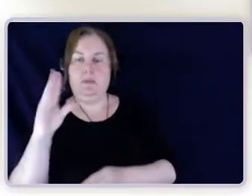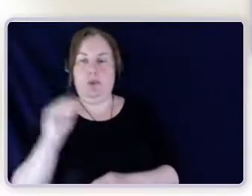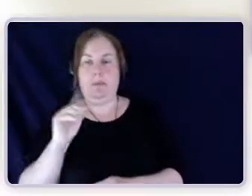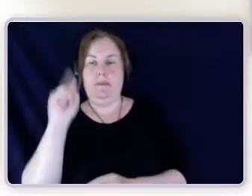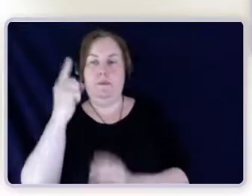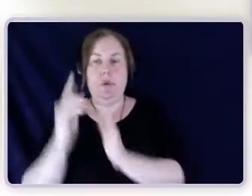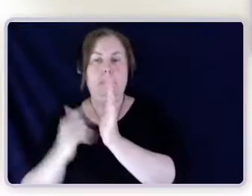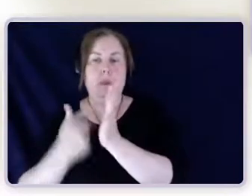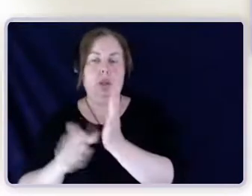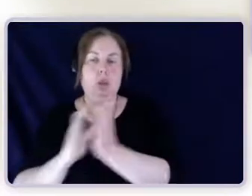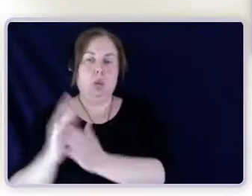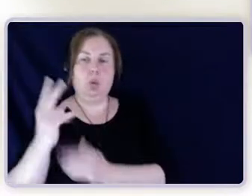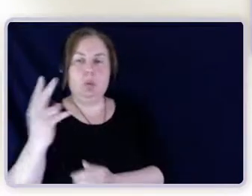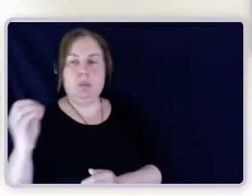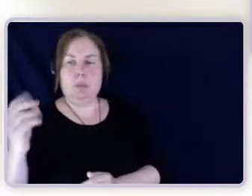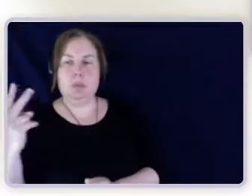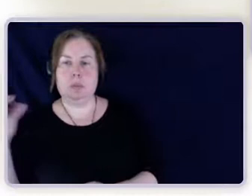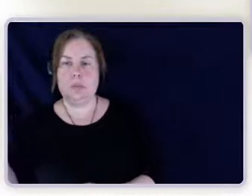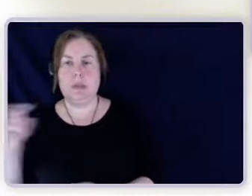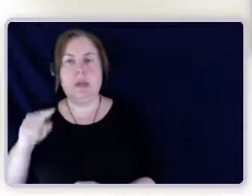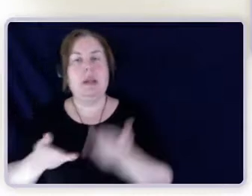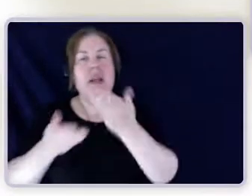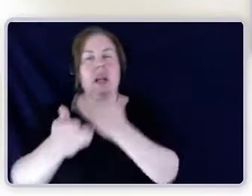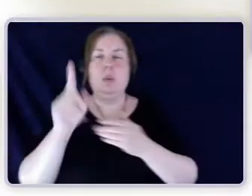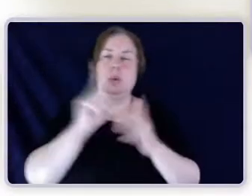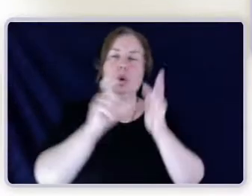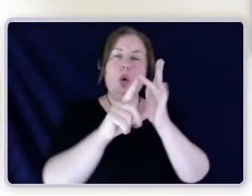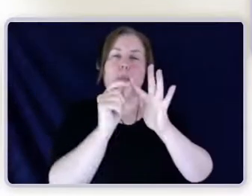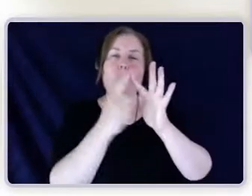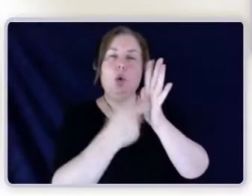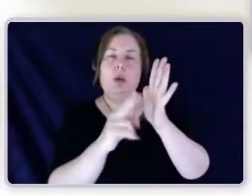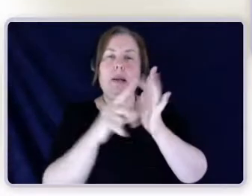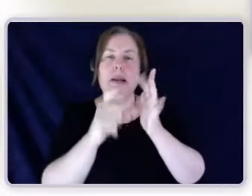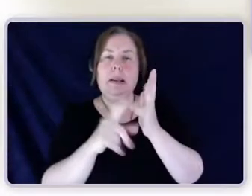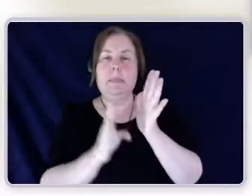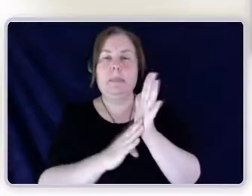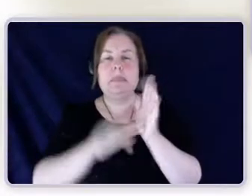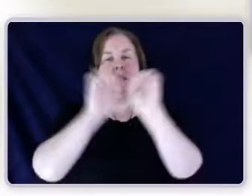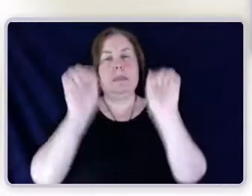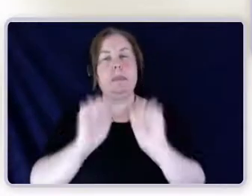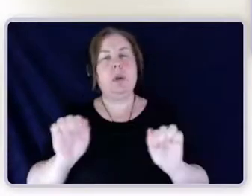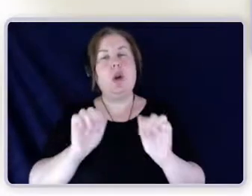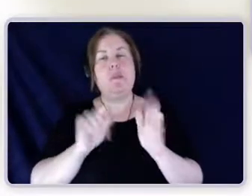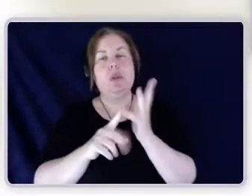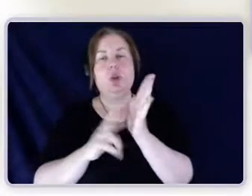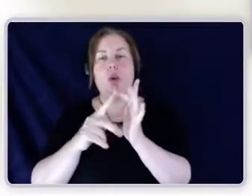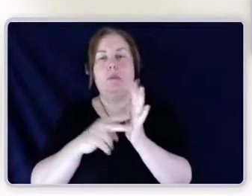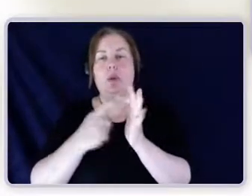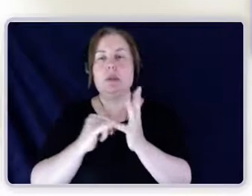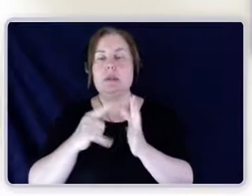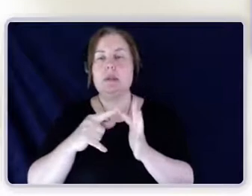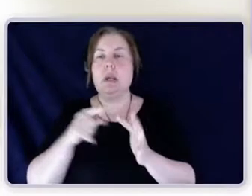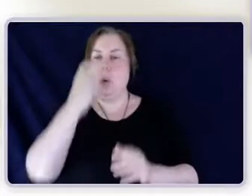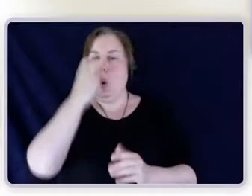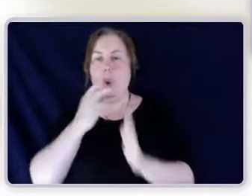think, the Copernican system of the universe, where the old, if I could put it that way, the old model of